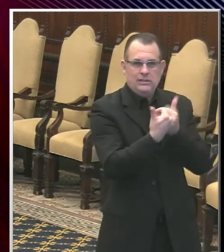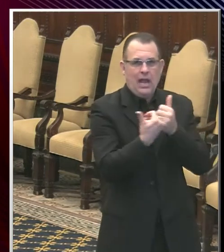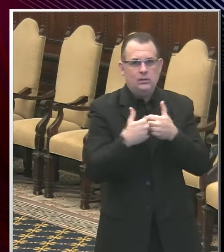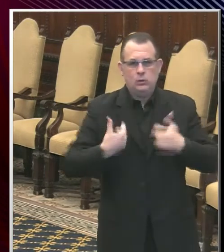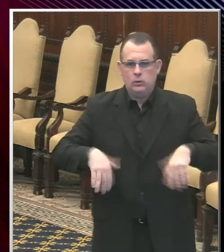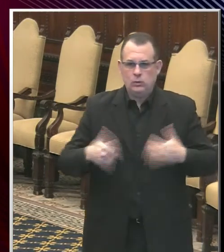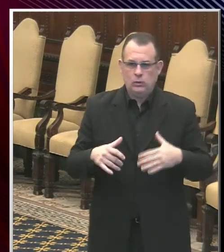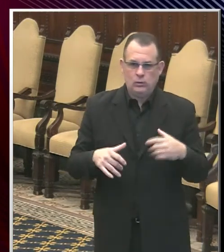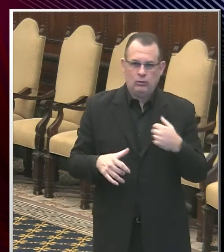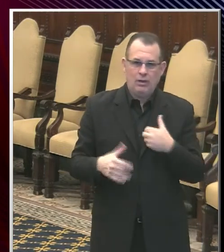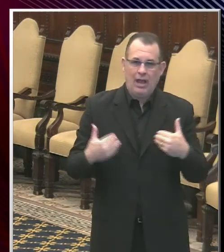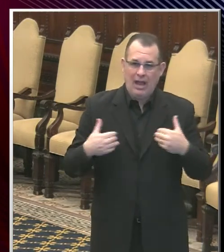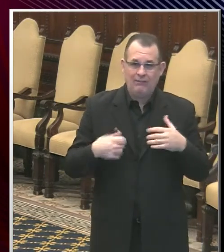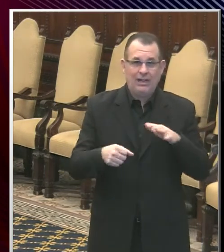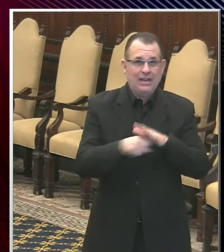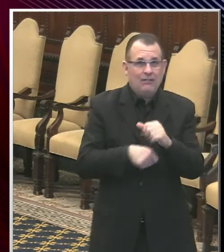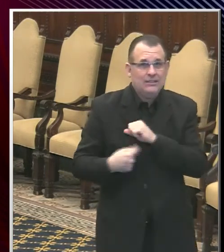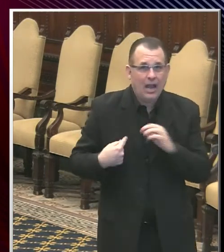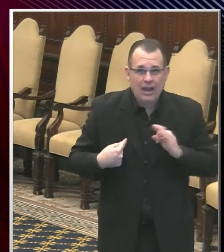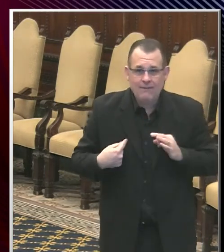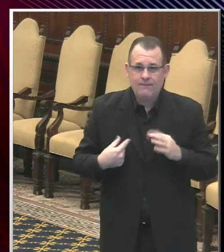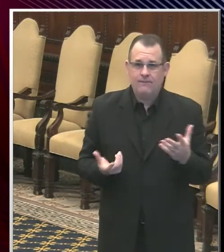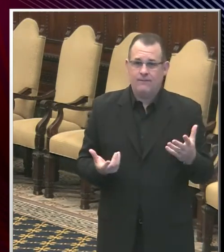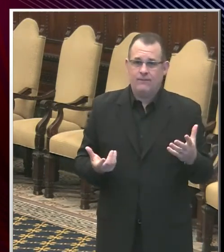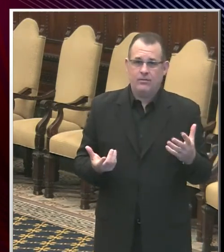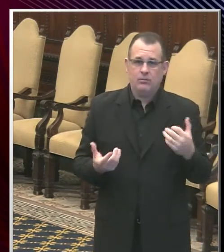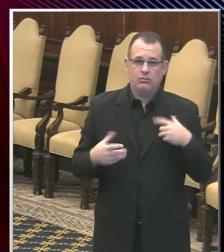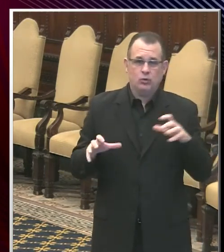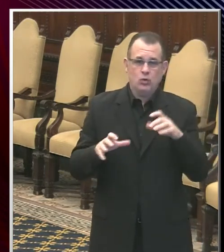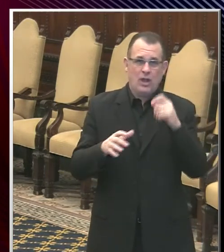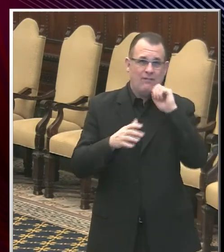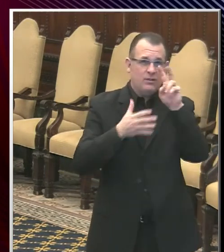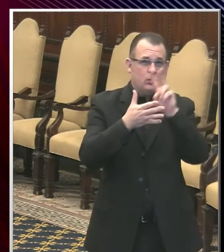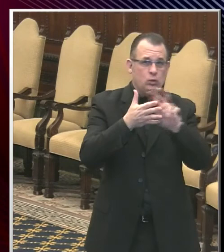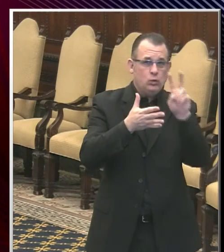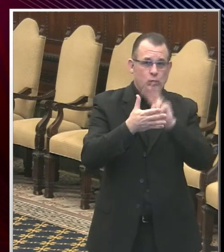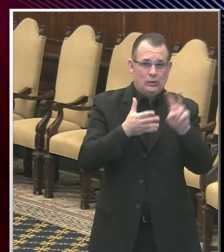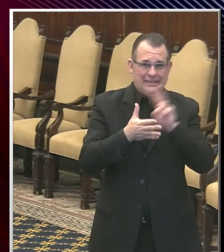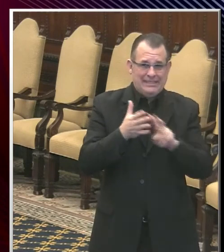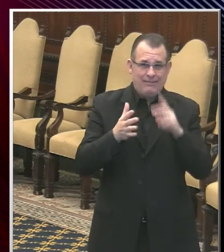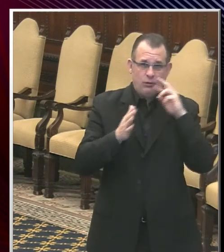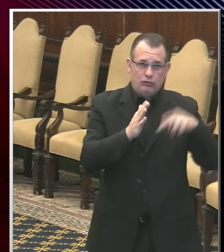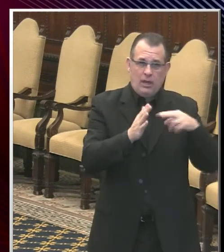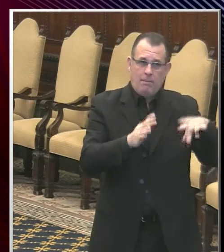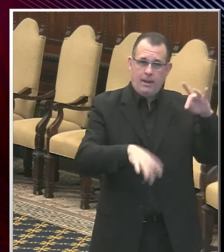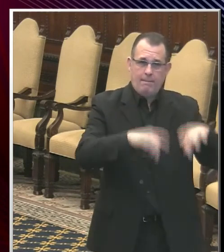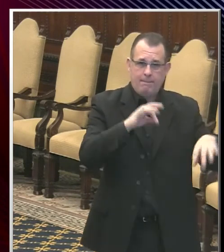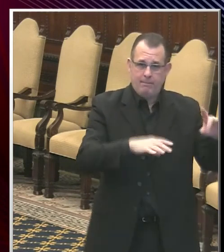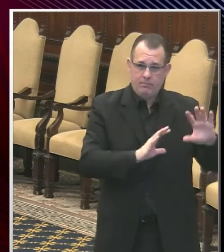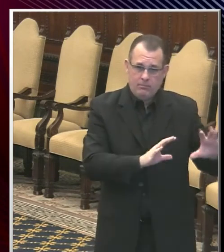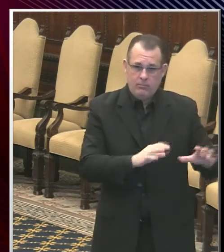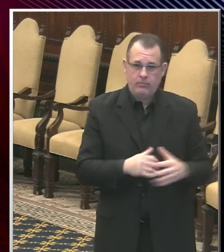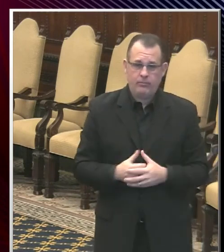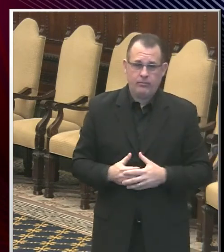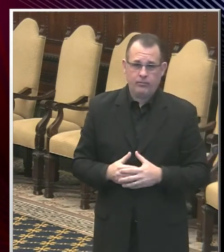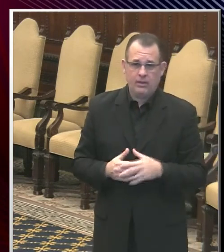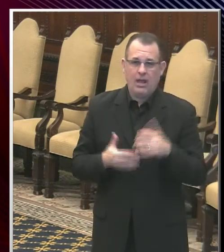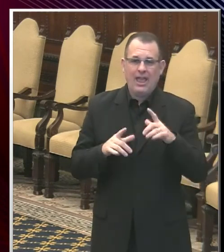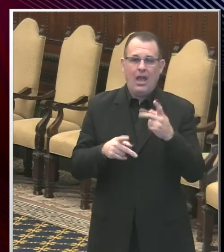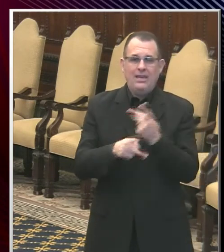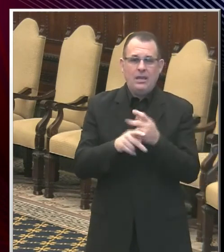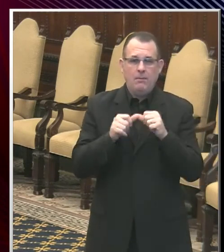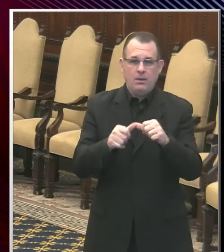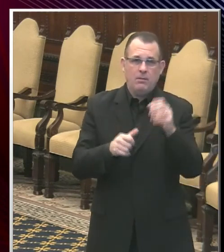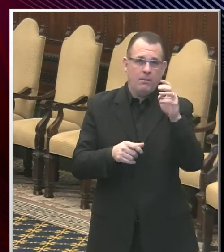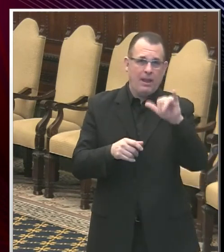have enough staff. So we're still on a every other week recycling pickup program that'll last at least until May 15th and